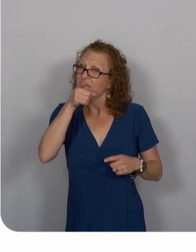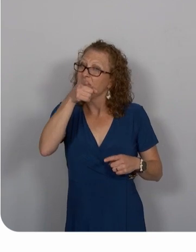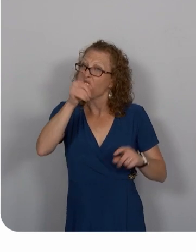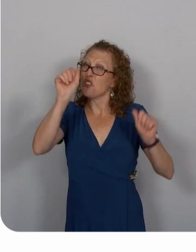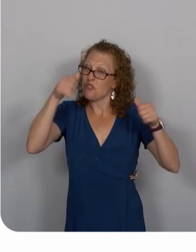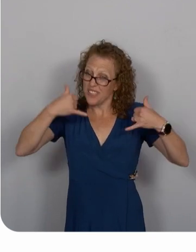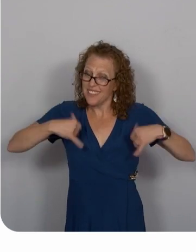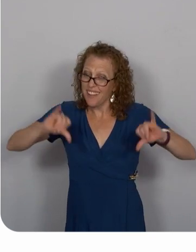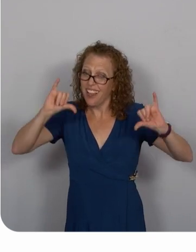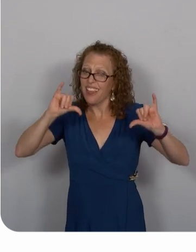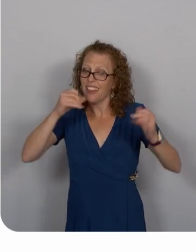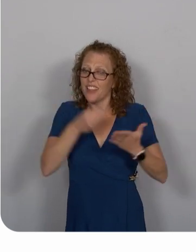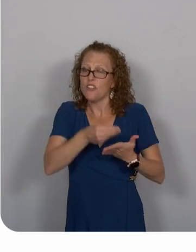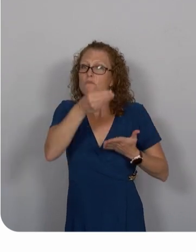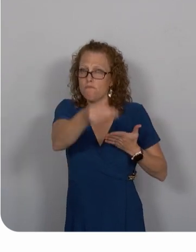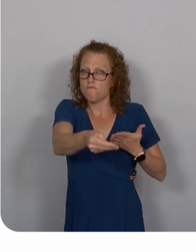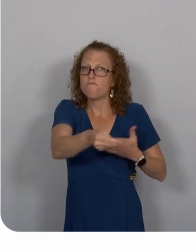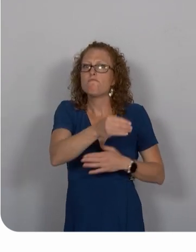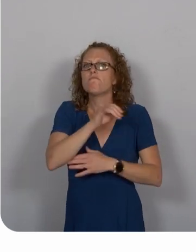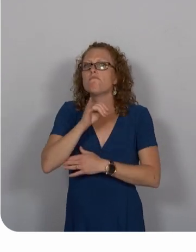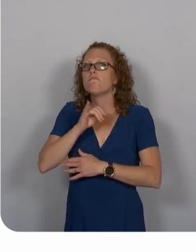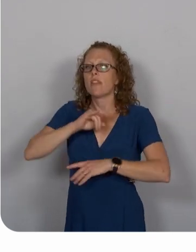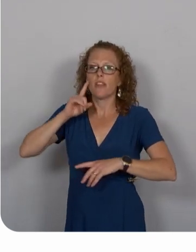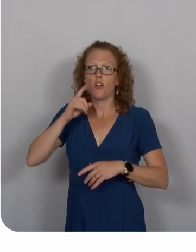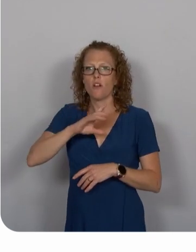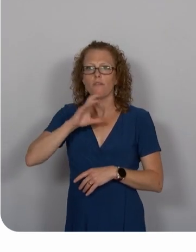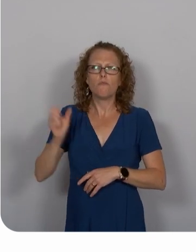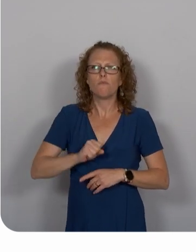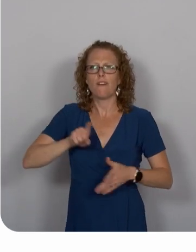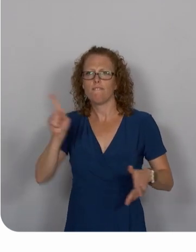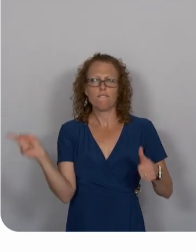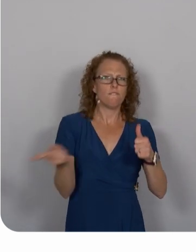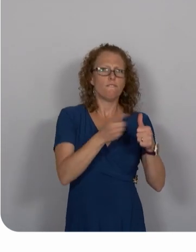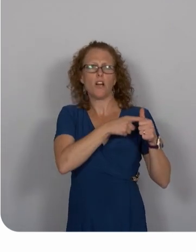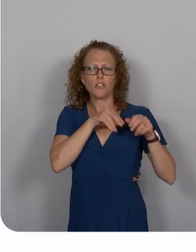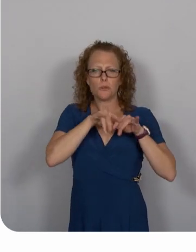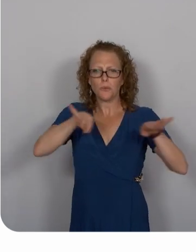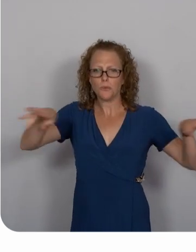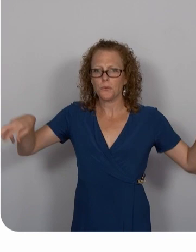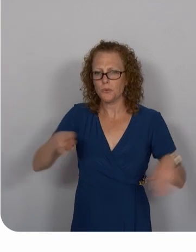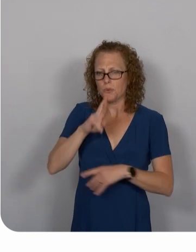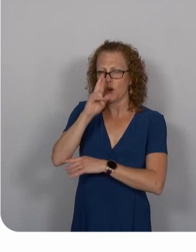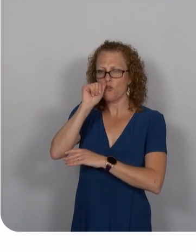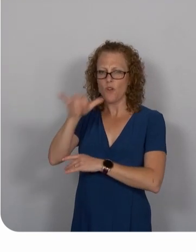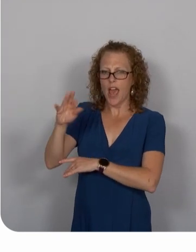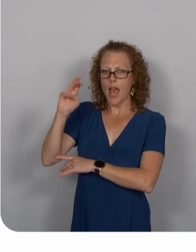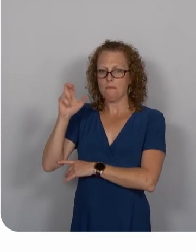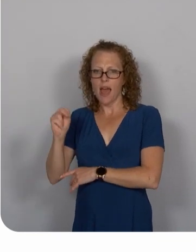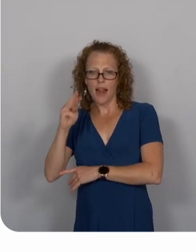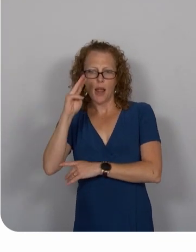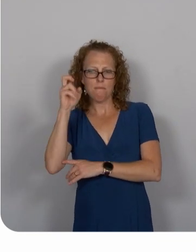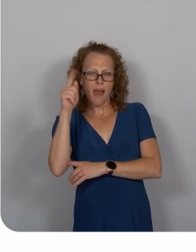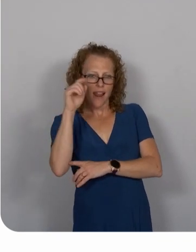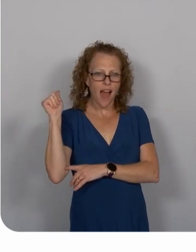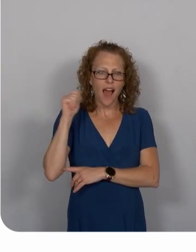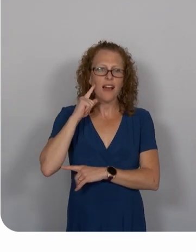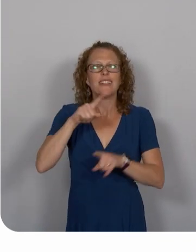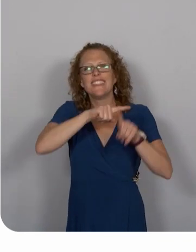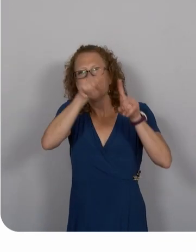You can still get the iconic Ray-Ban Meta Wayfarer in standard and large